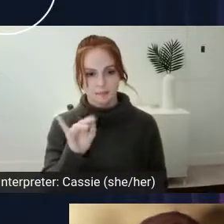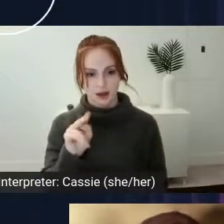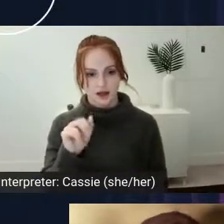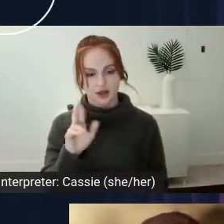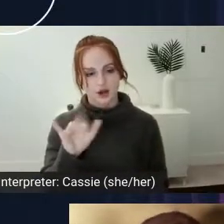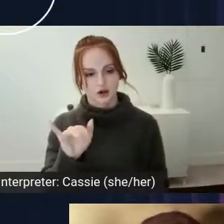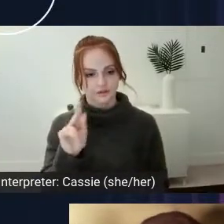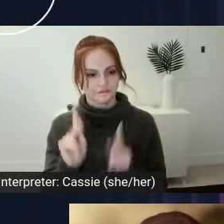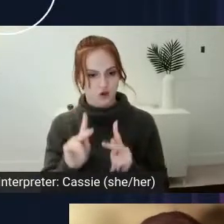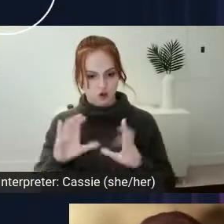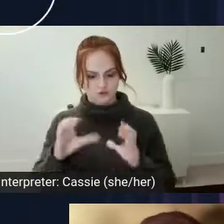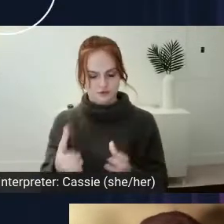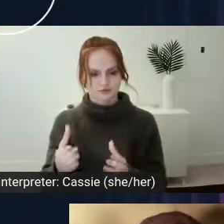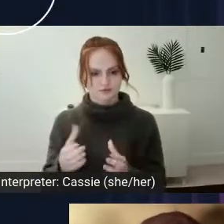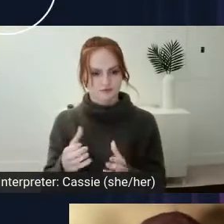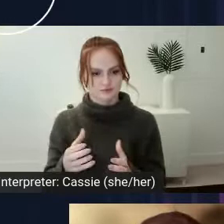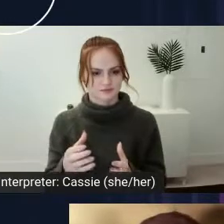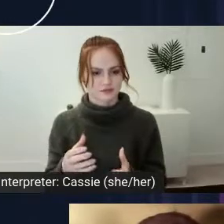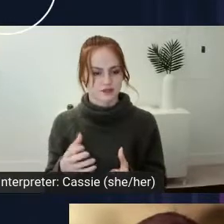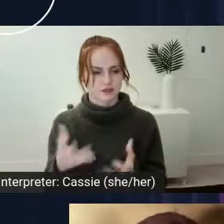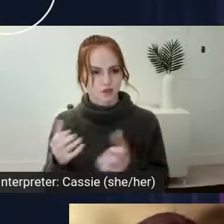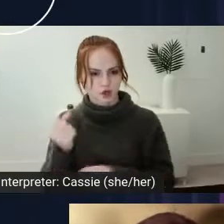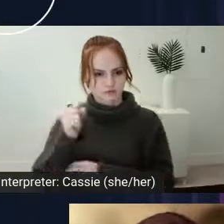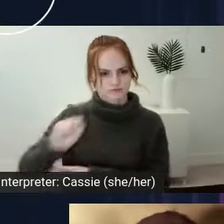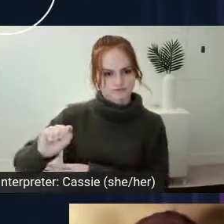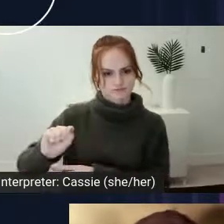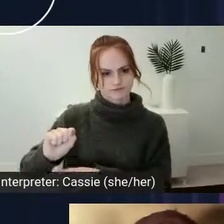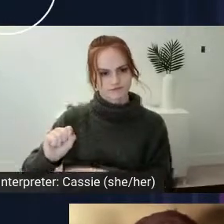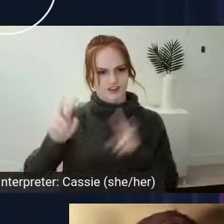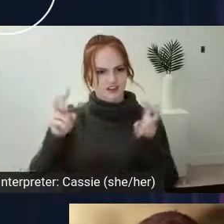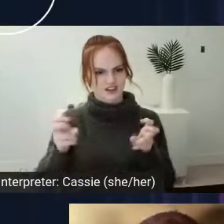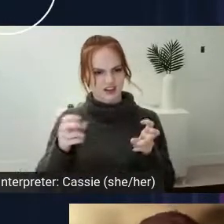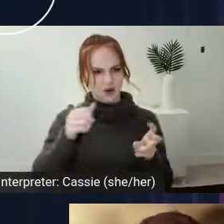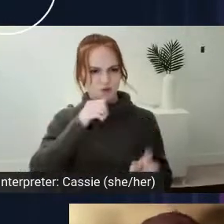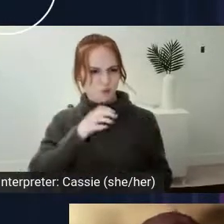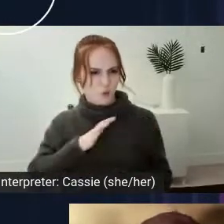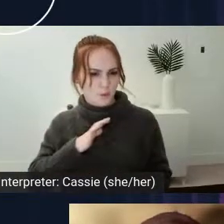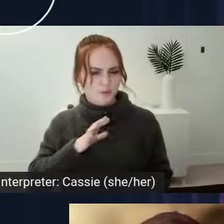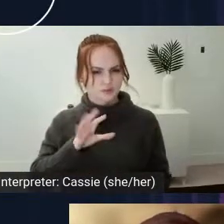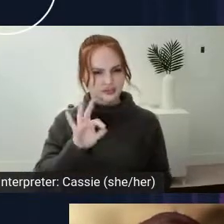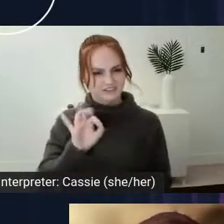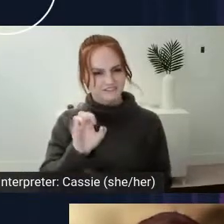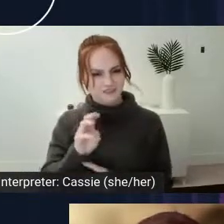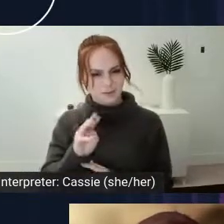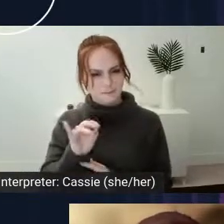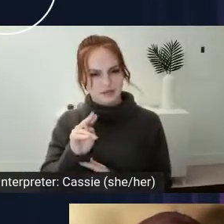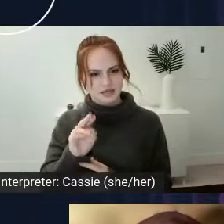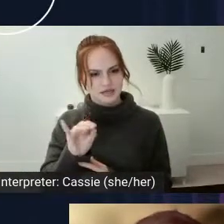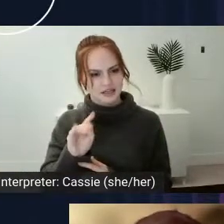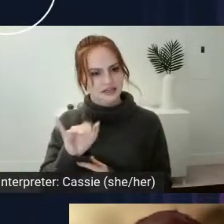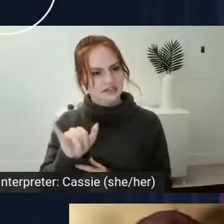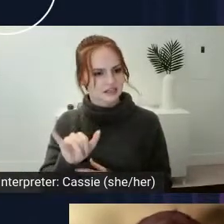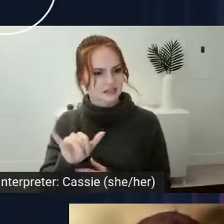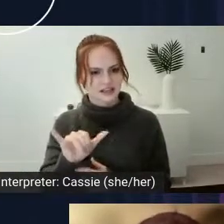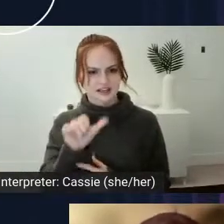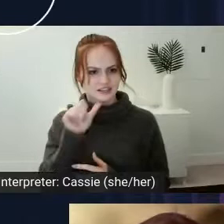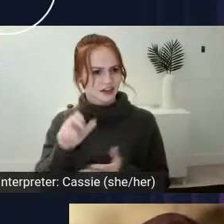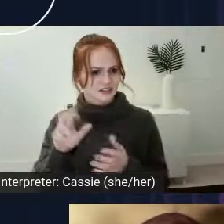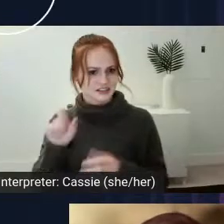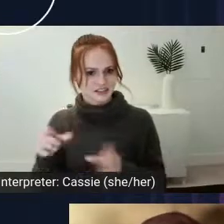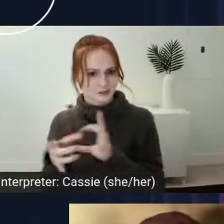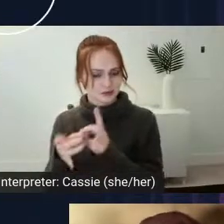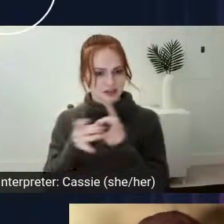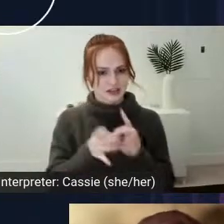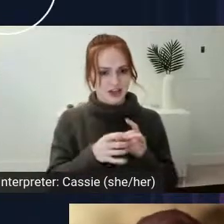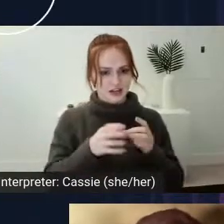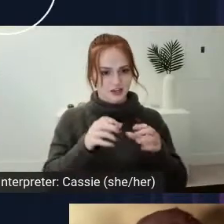against the definition of womanhood or femininity. Doesn't need to be connected to fertility. It doesn't need